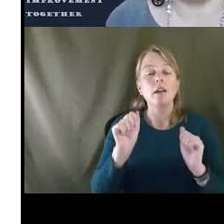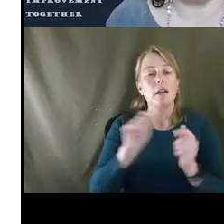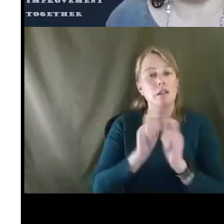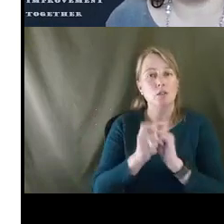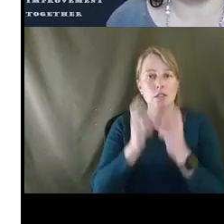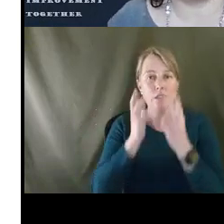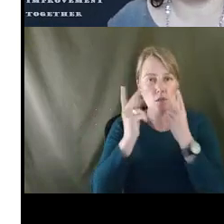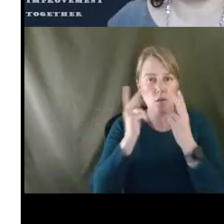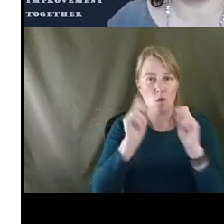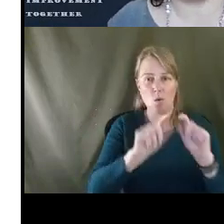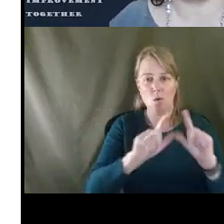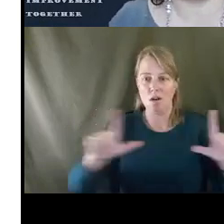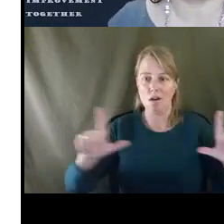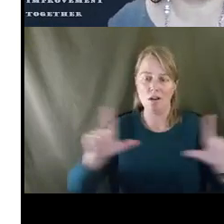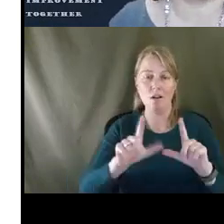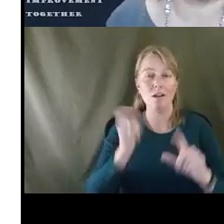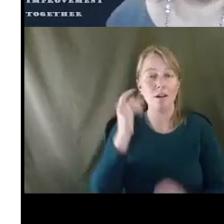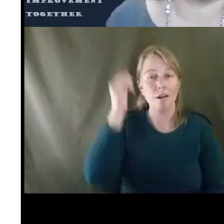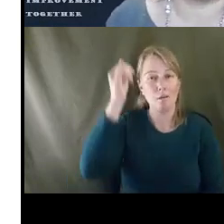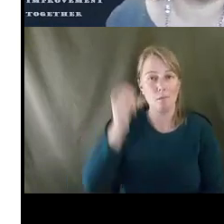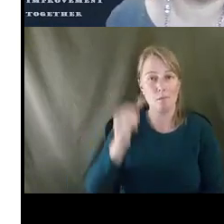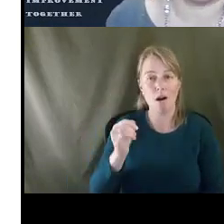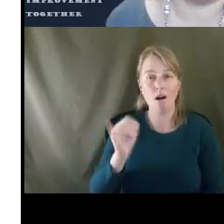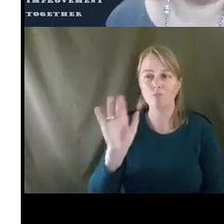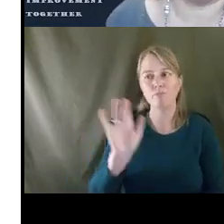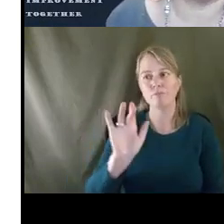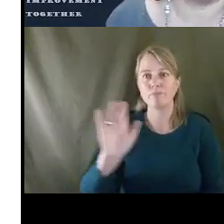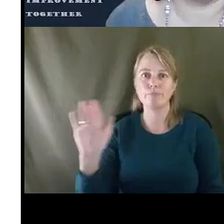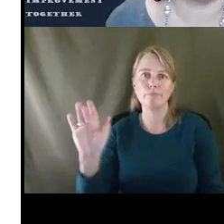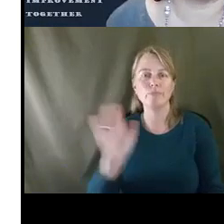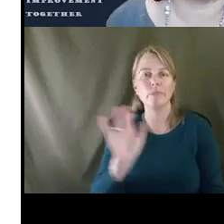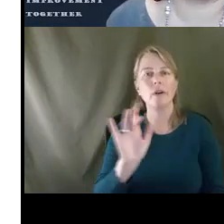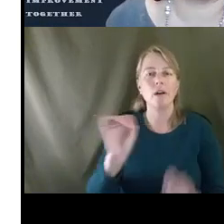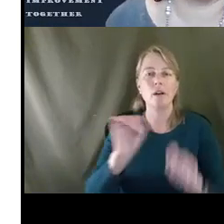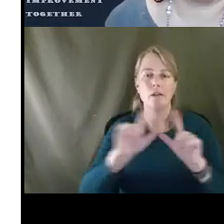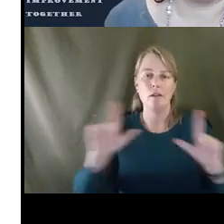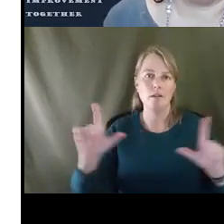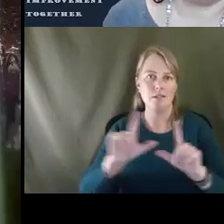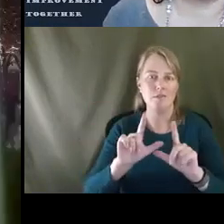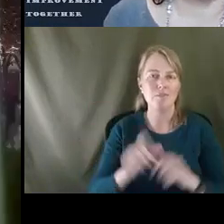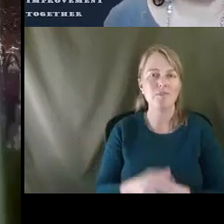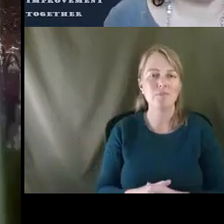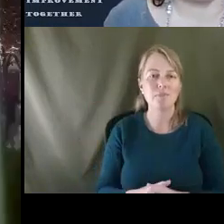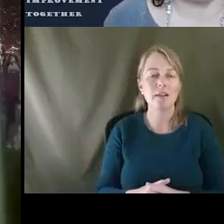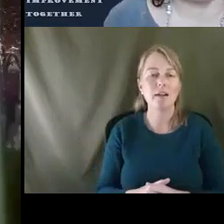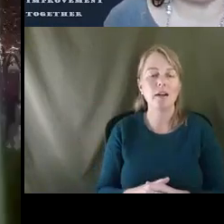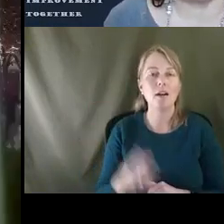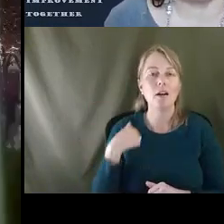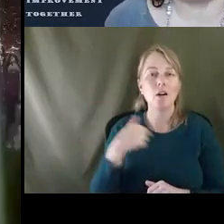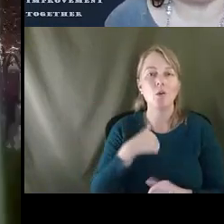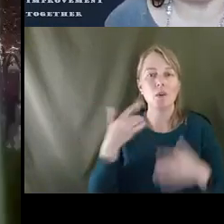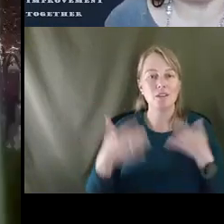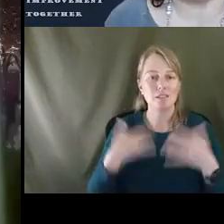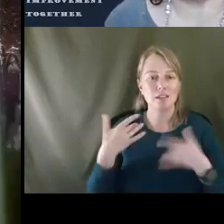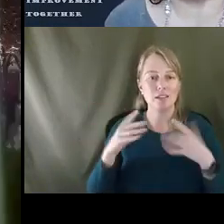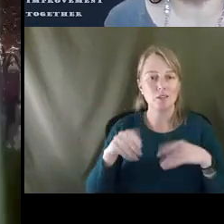or speaker larger by sliding the vertical bar on your screen from left to right. And we're excited to be able to